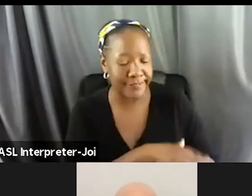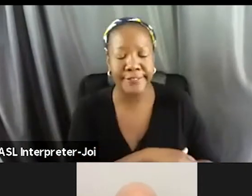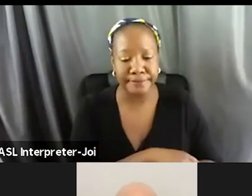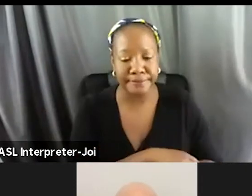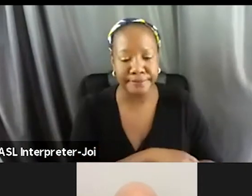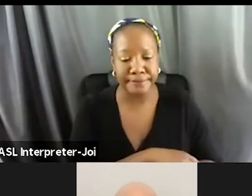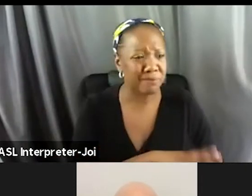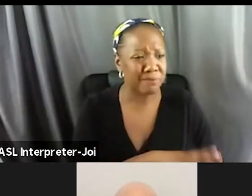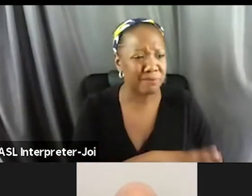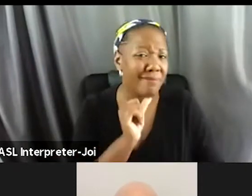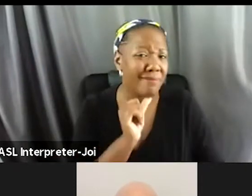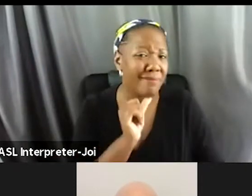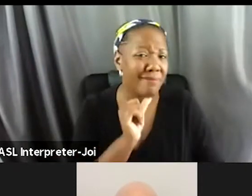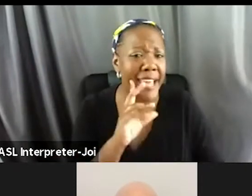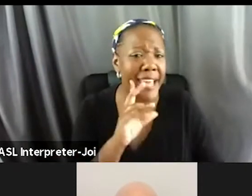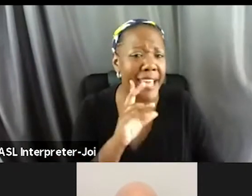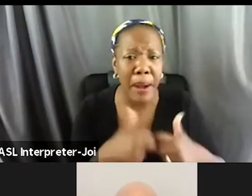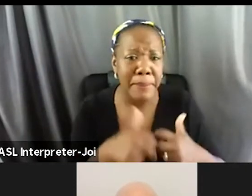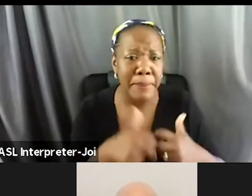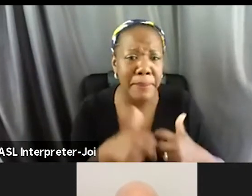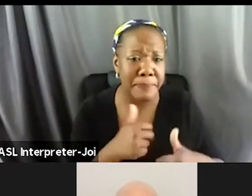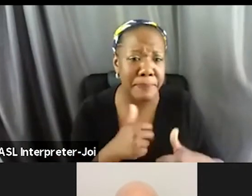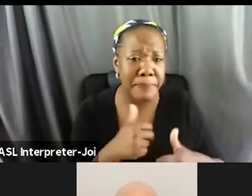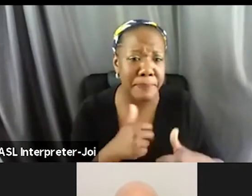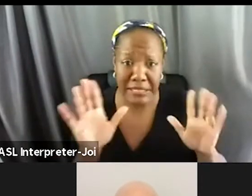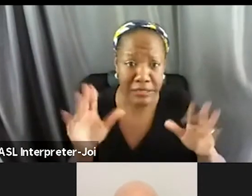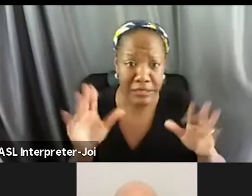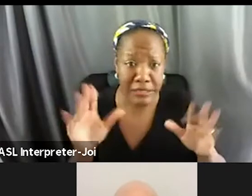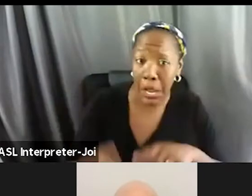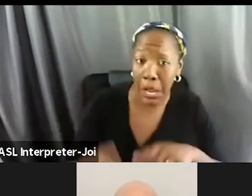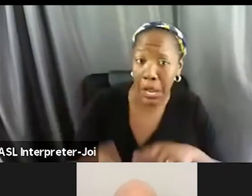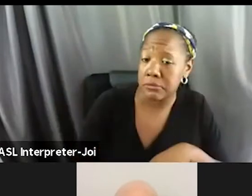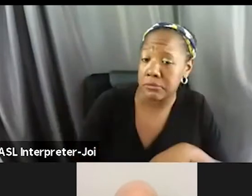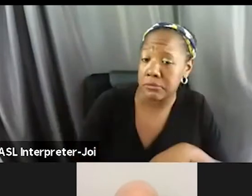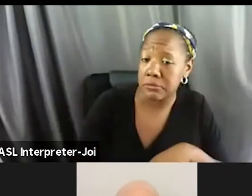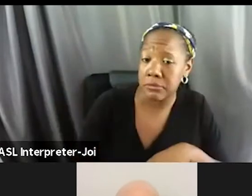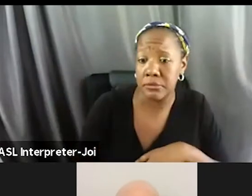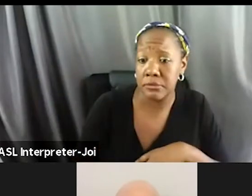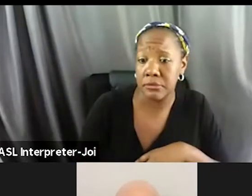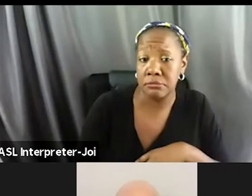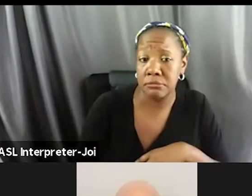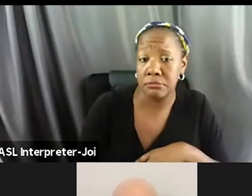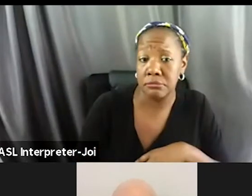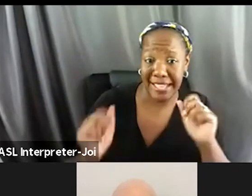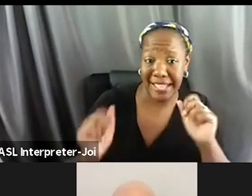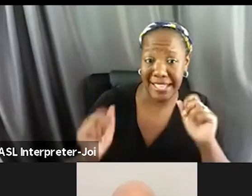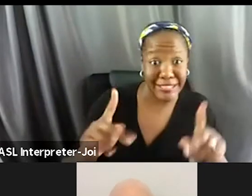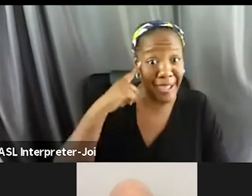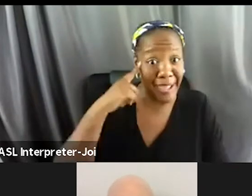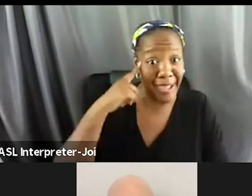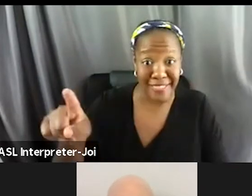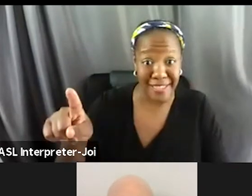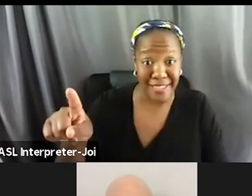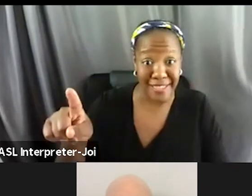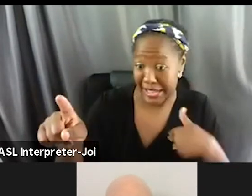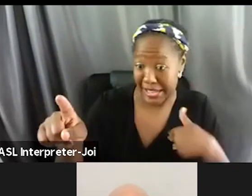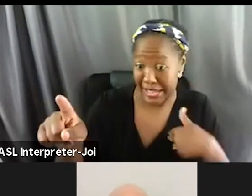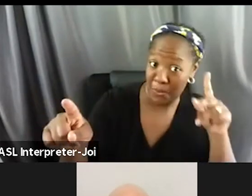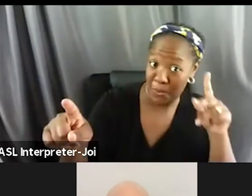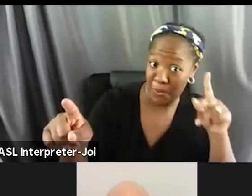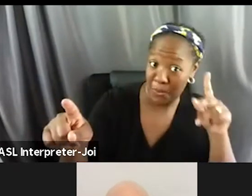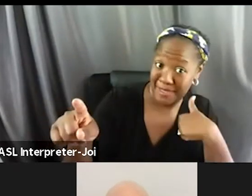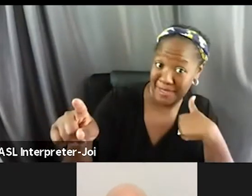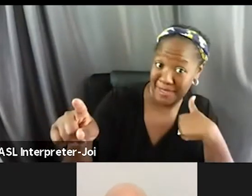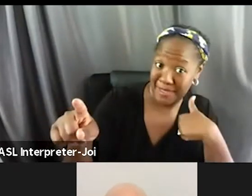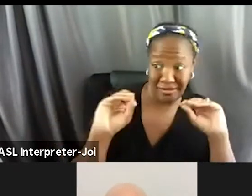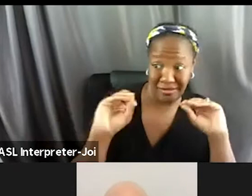a problem. It's not even a problem. It's just okay that, because it's okay for them and I'm okay with me. So really there's